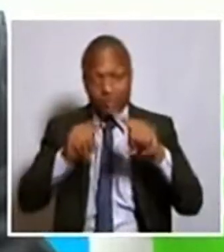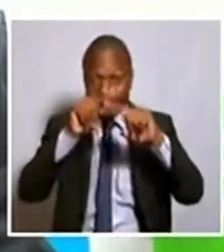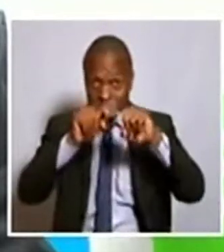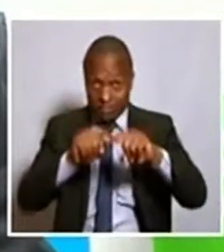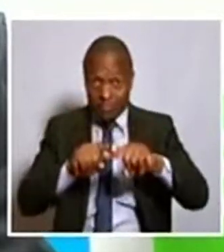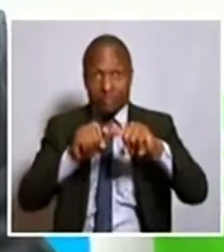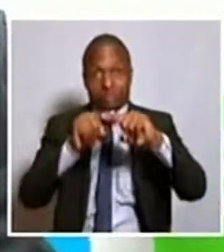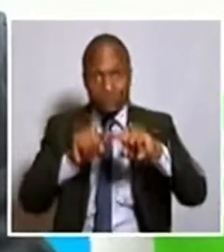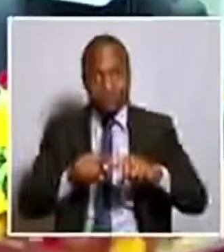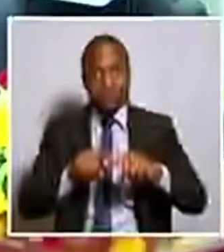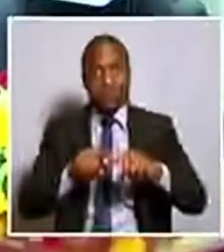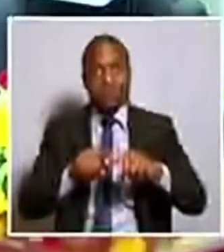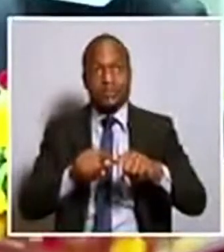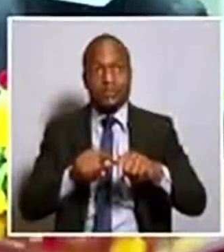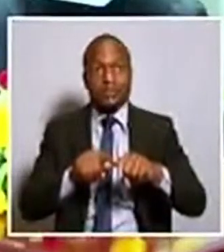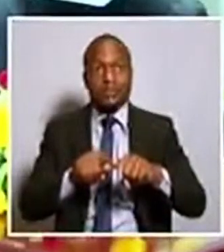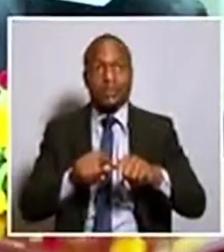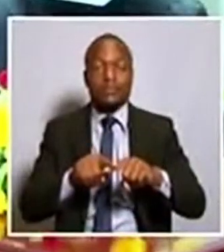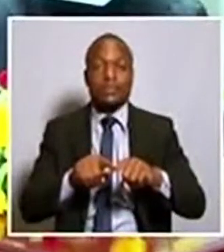on